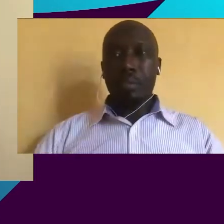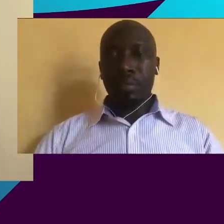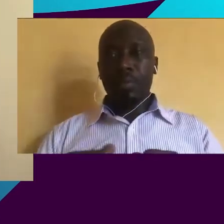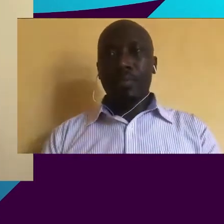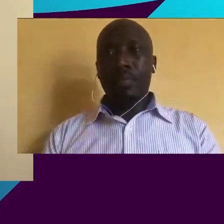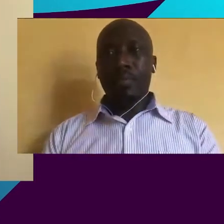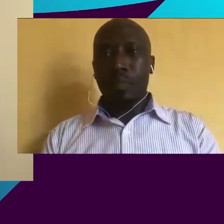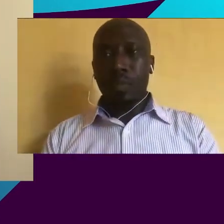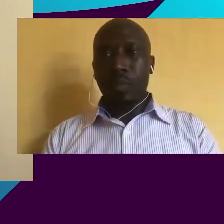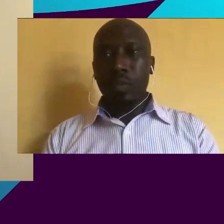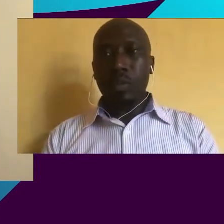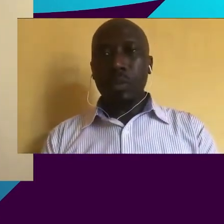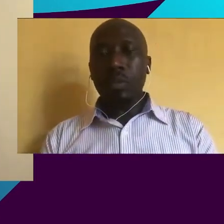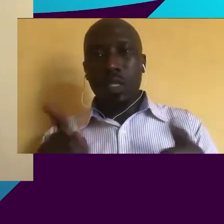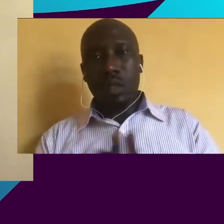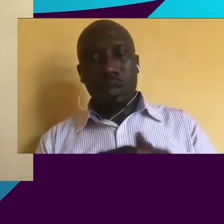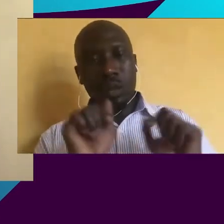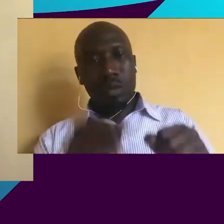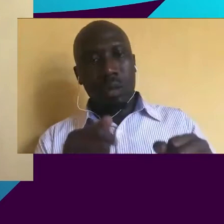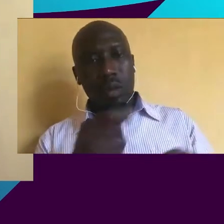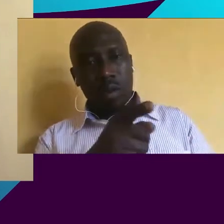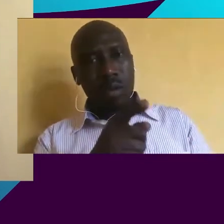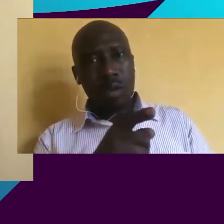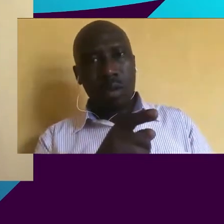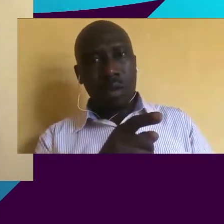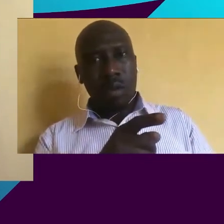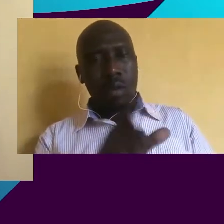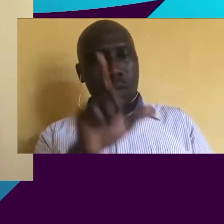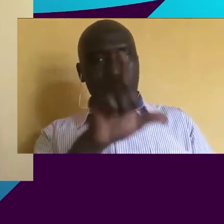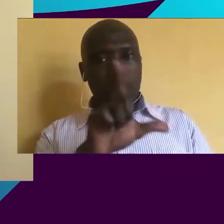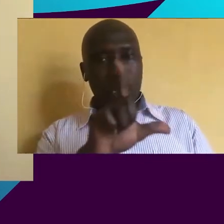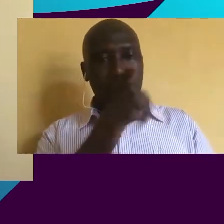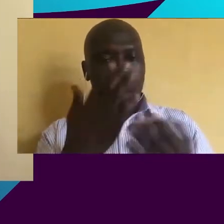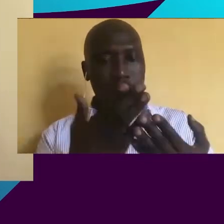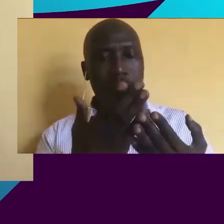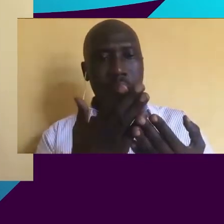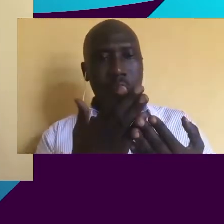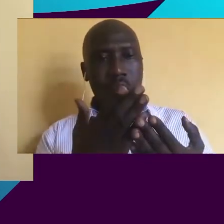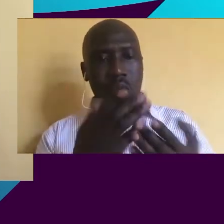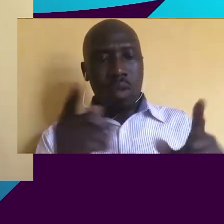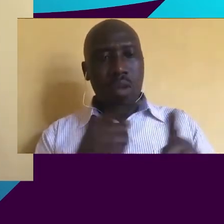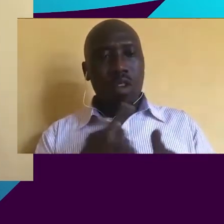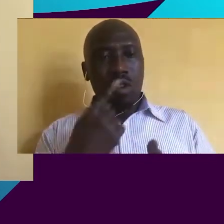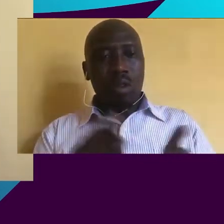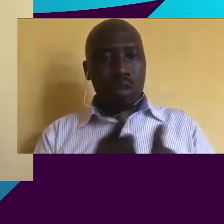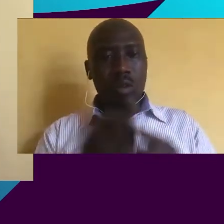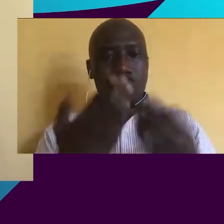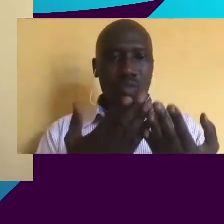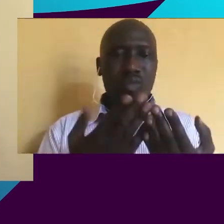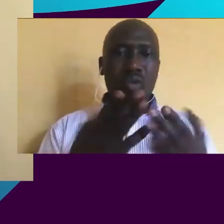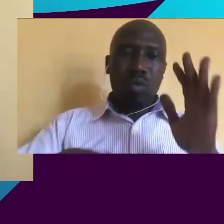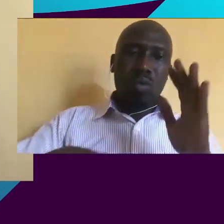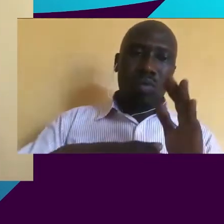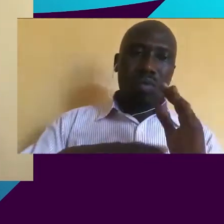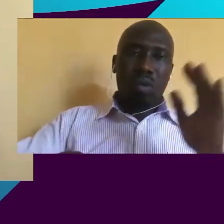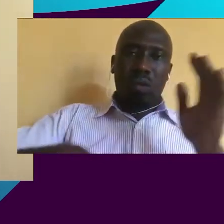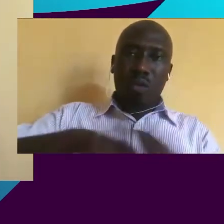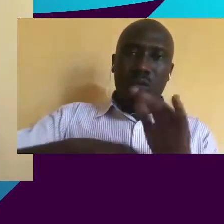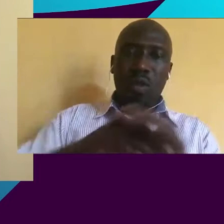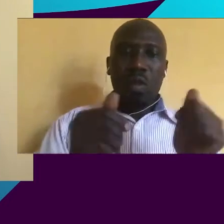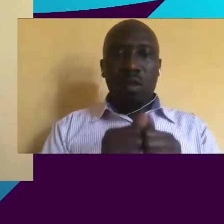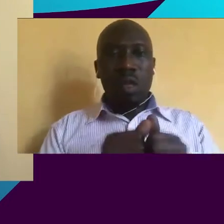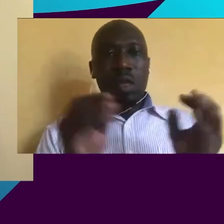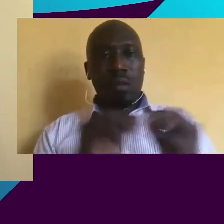There must have been, Lydia, while you're coming through, and you said you played with the boys, so there weren't many other girls to look